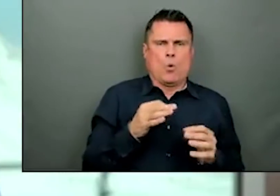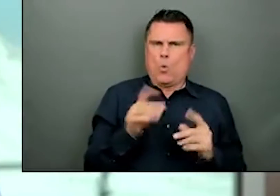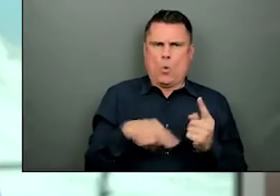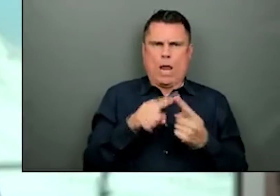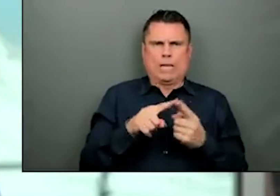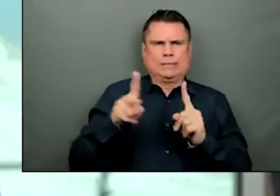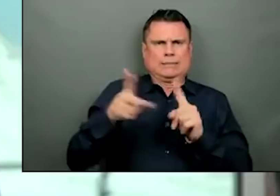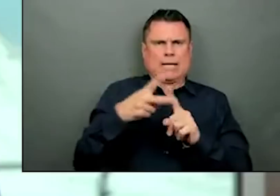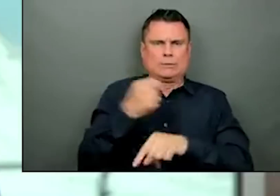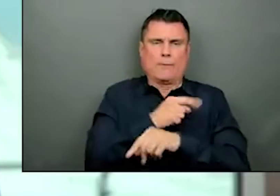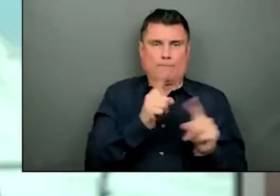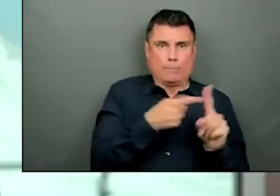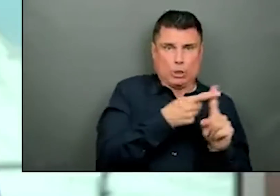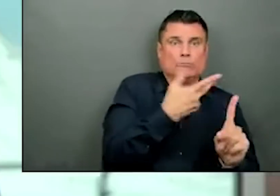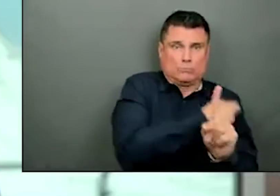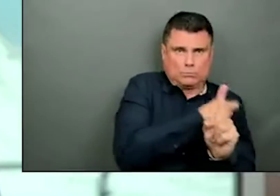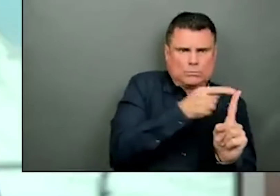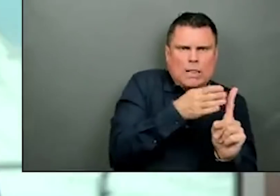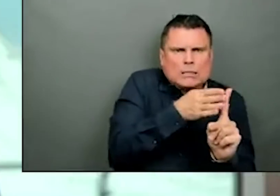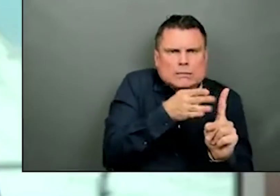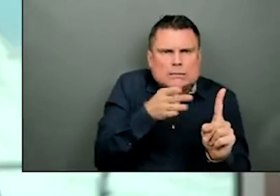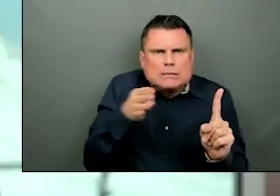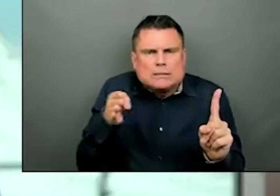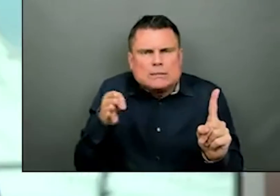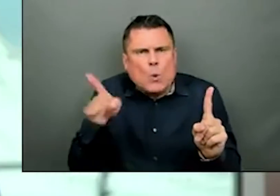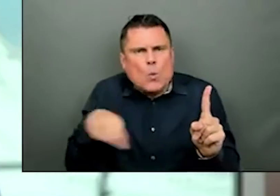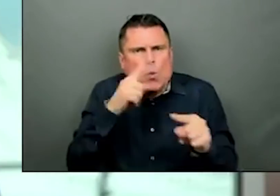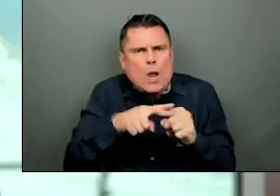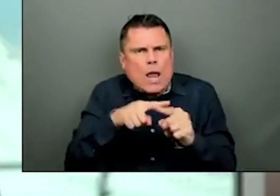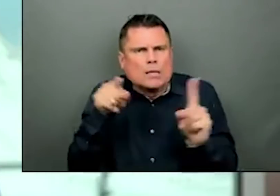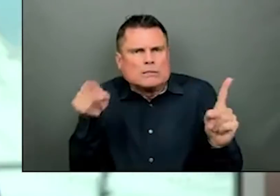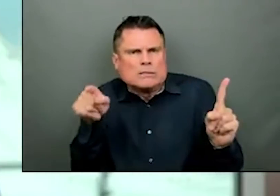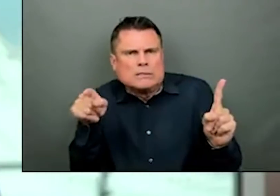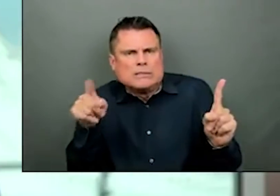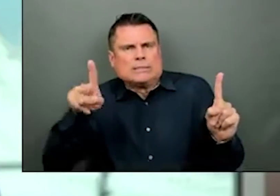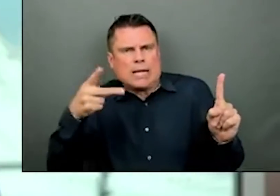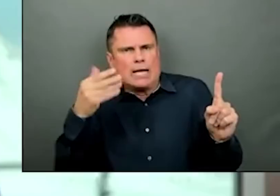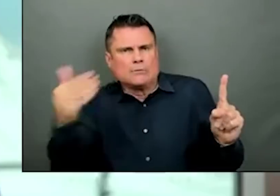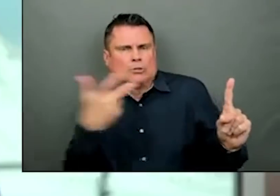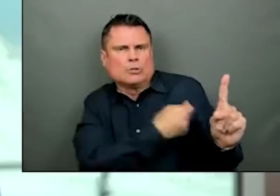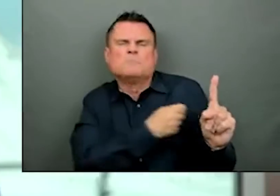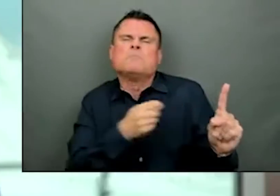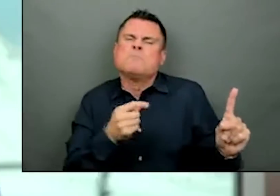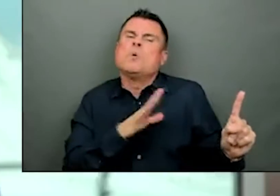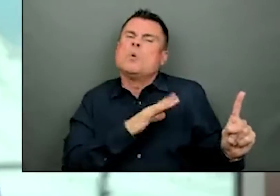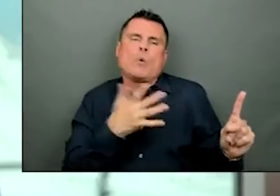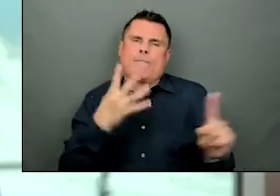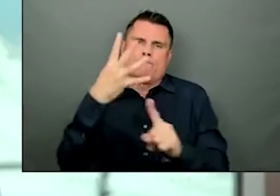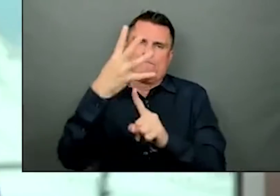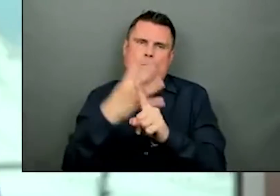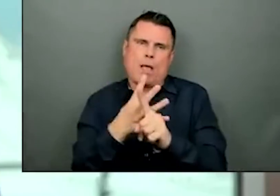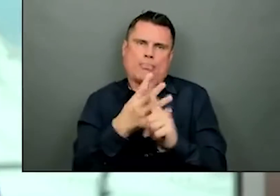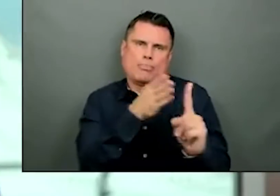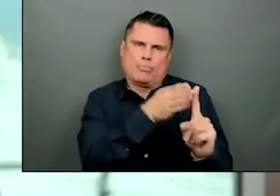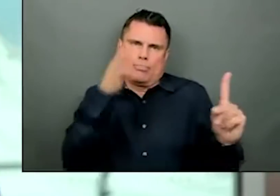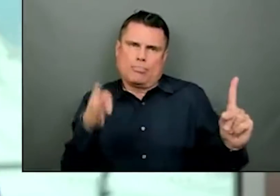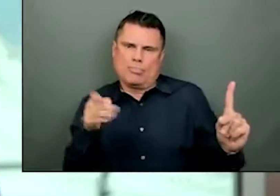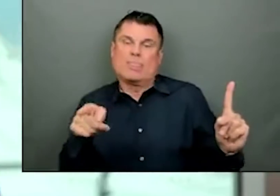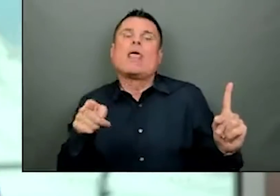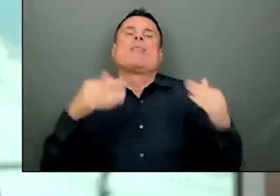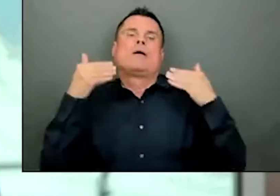our guidance. In the meantime, the vaccine is very effective and far, far better than getting sick with